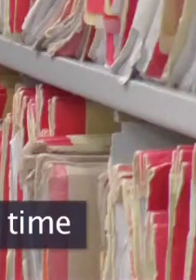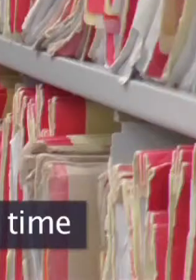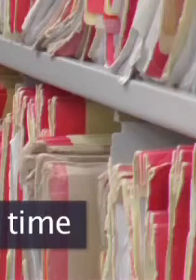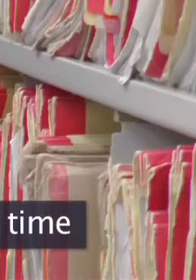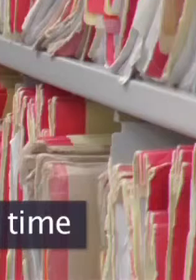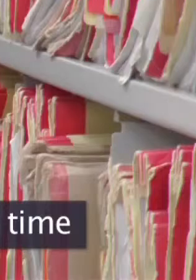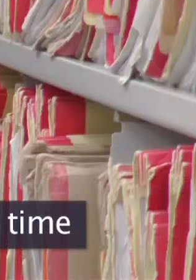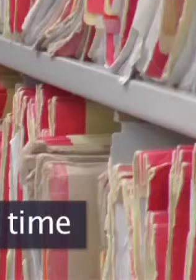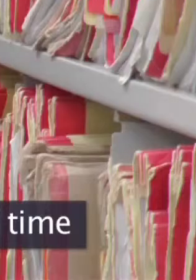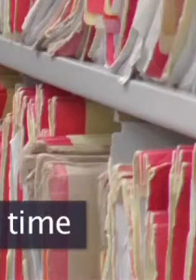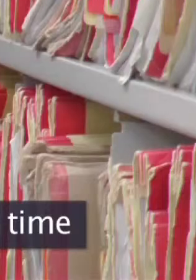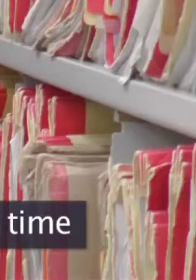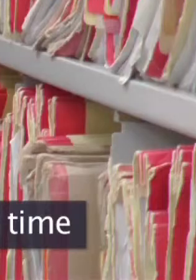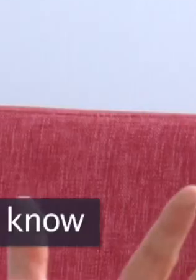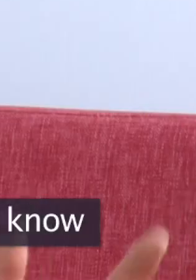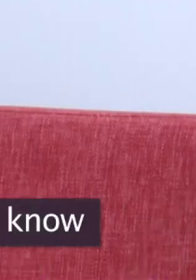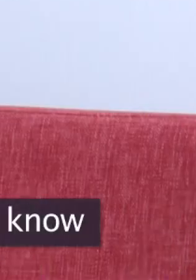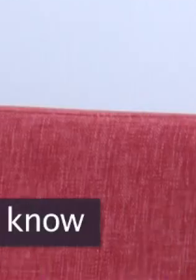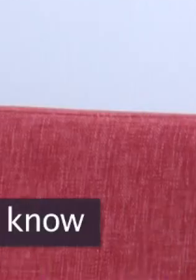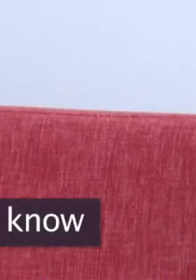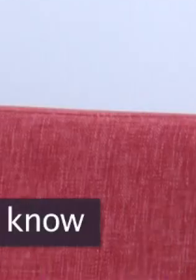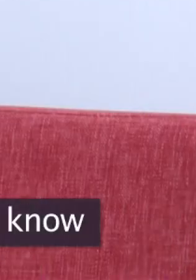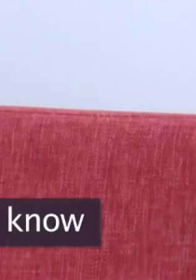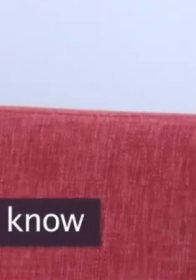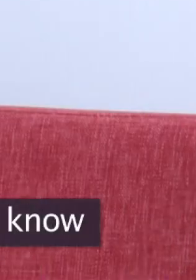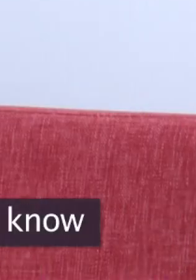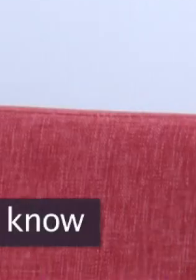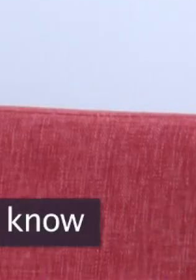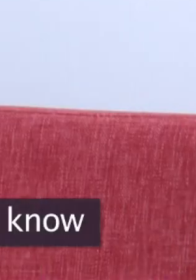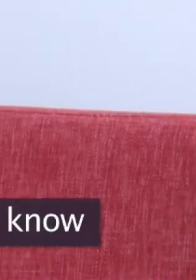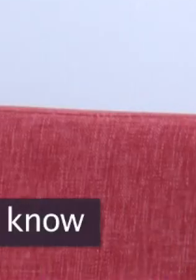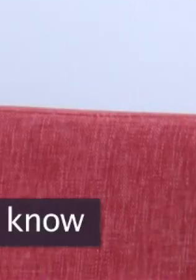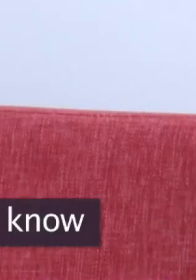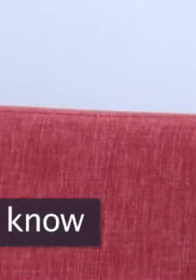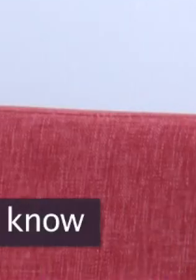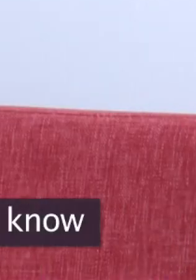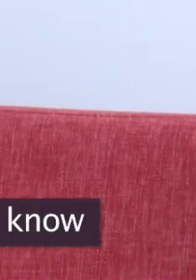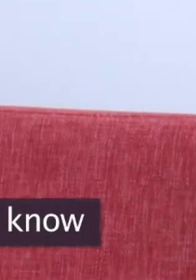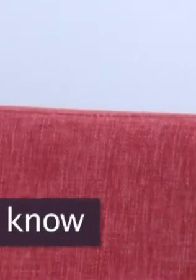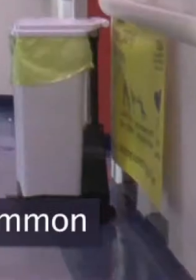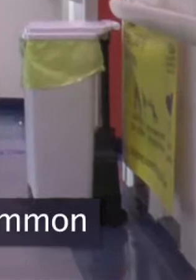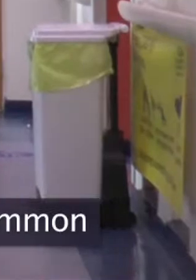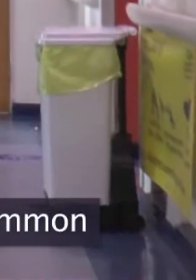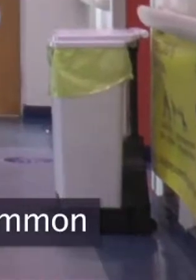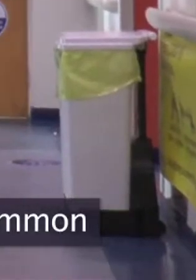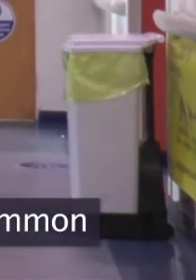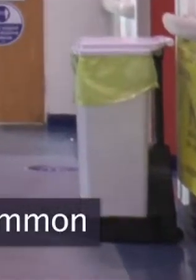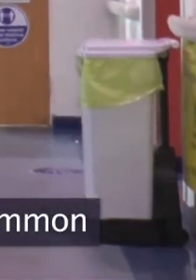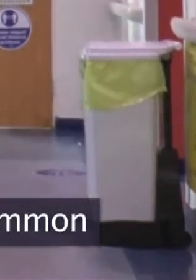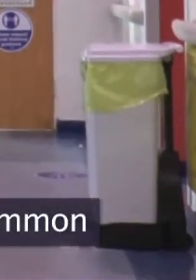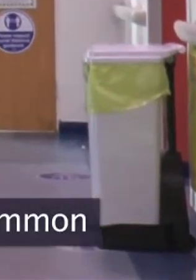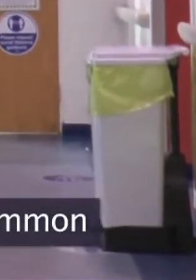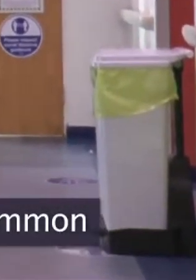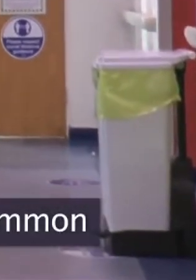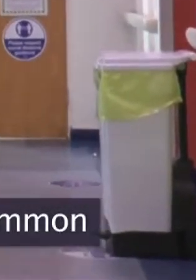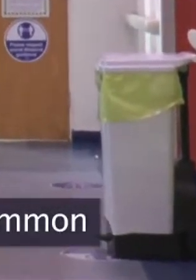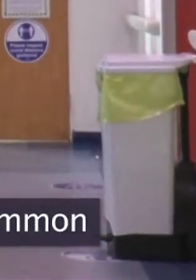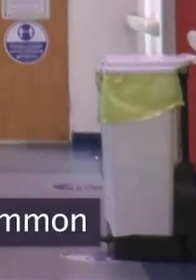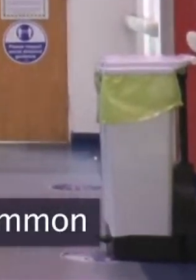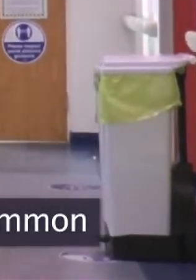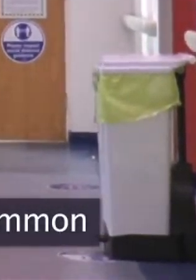is that over that period of time, we have really worked together well with the trust. You know, we really had a good